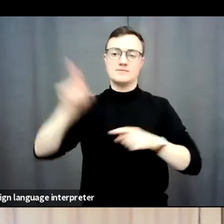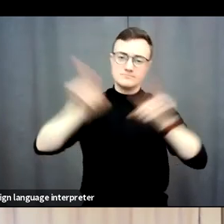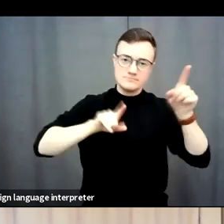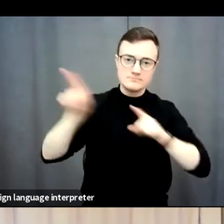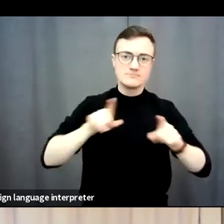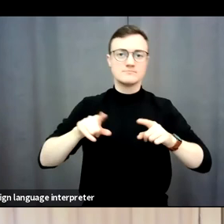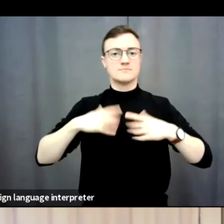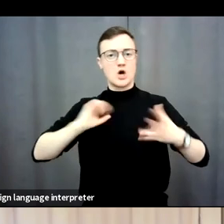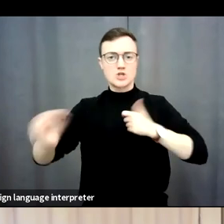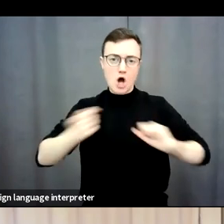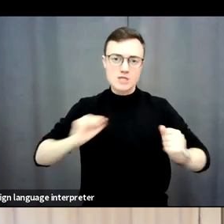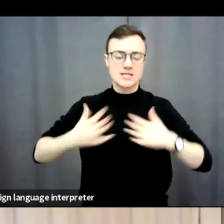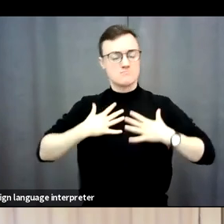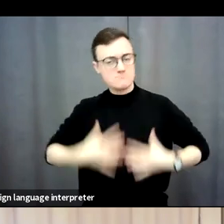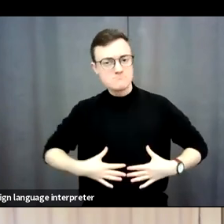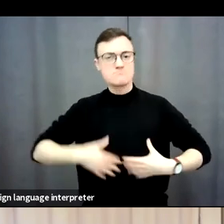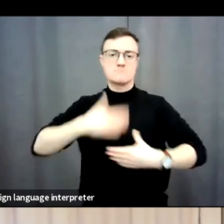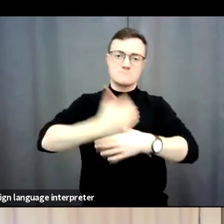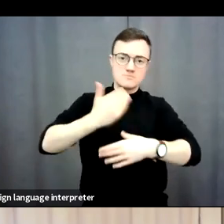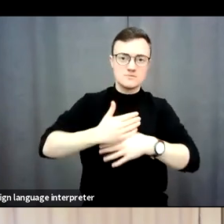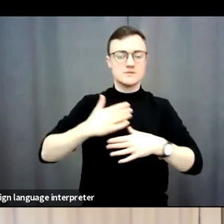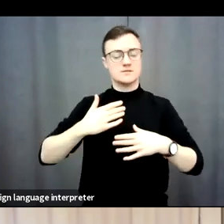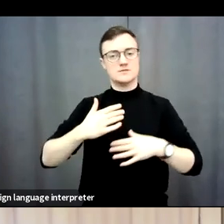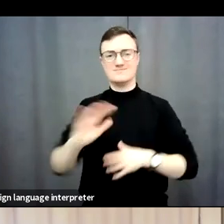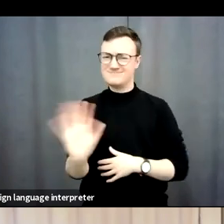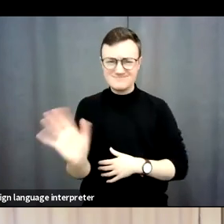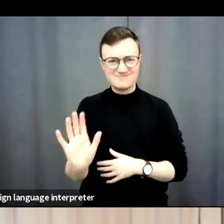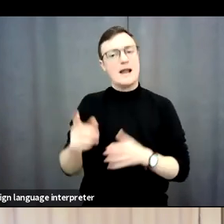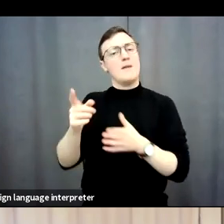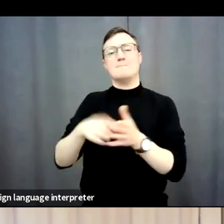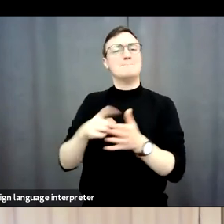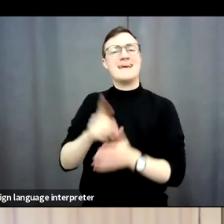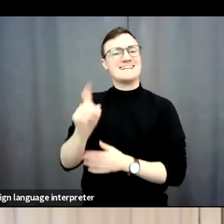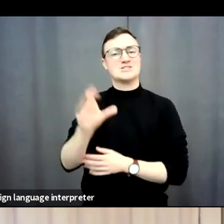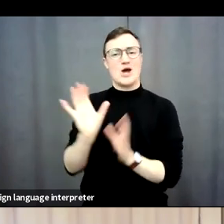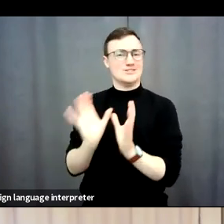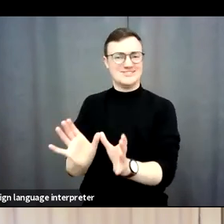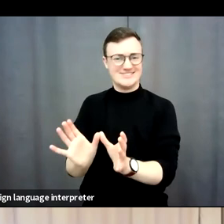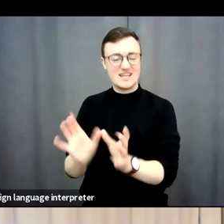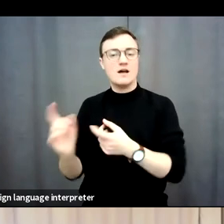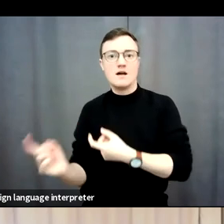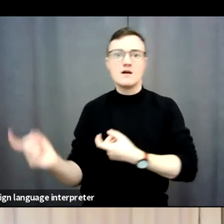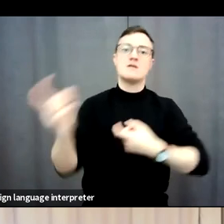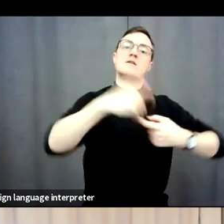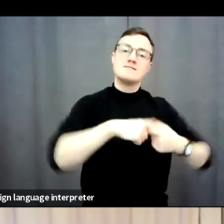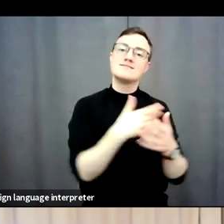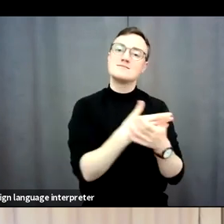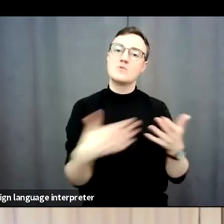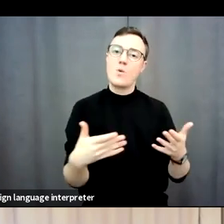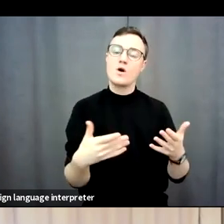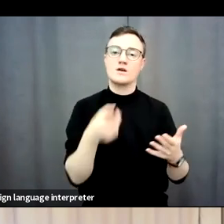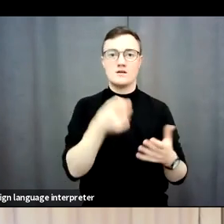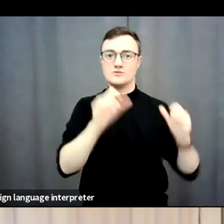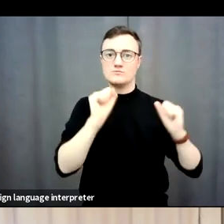or behaviors or something like that, meaningless. If you put your language glasses on, then you look at